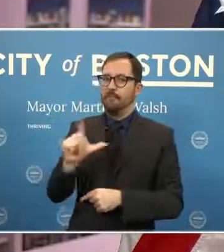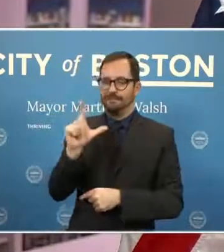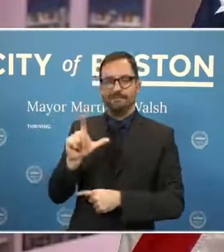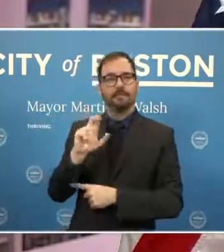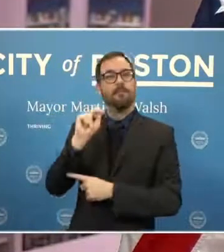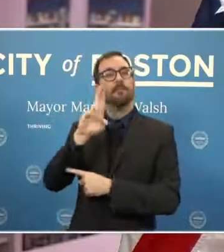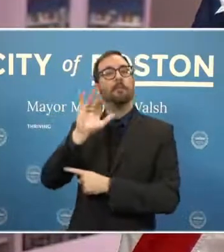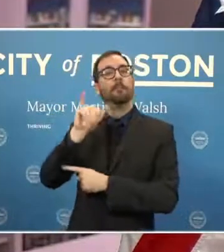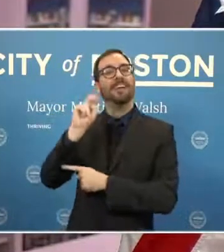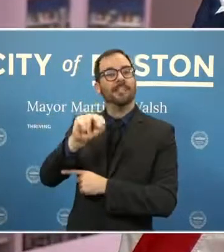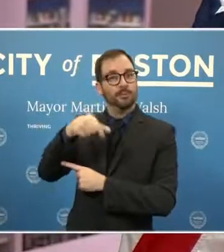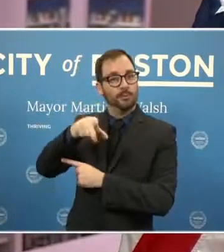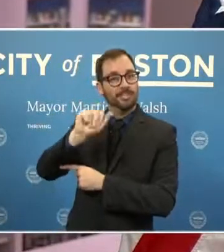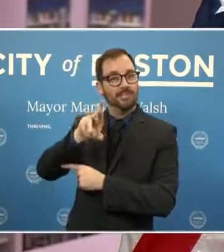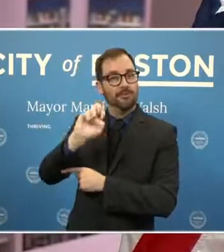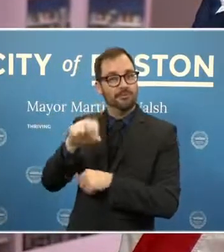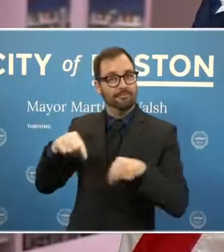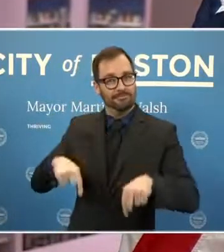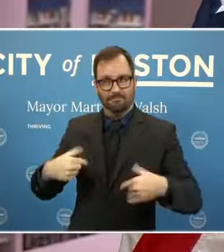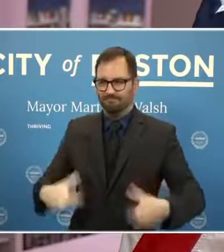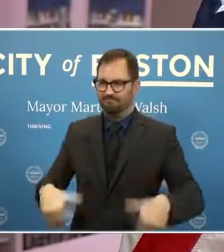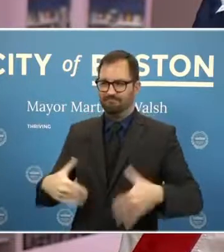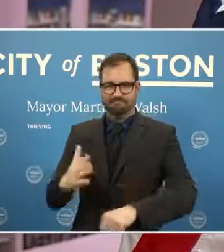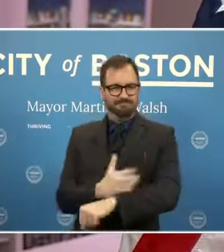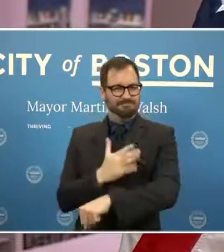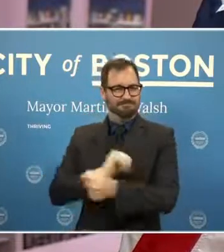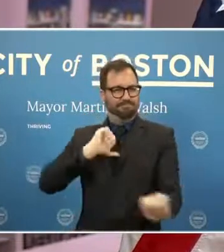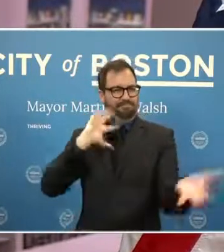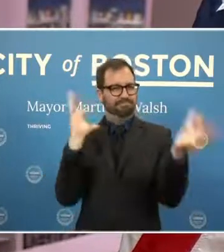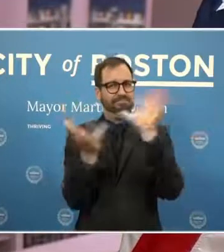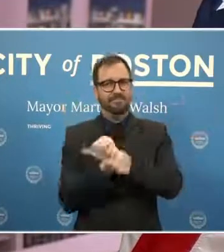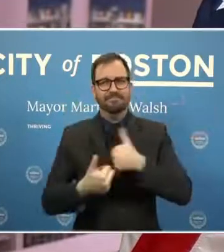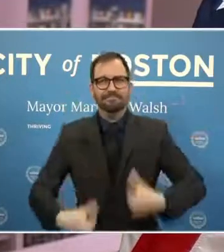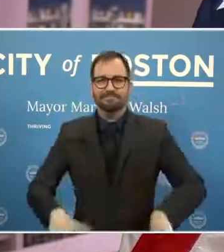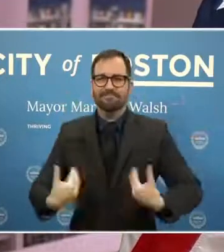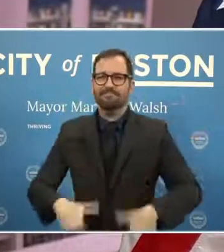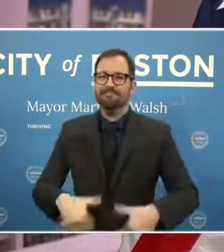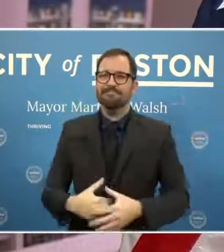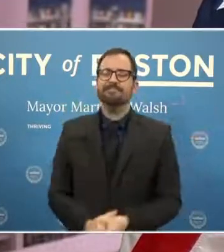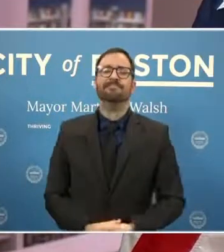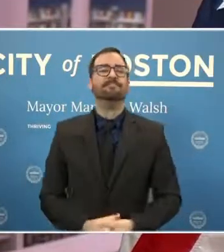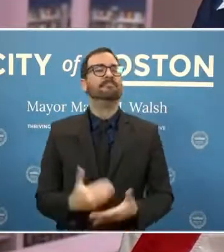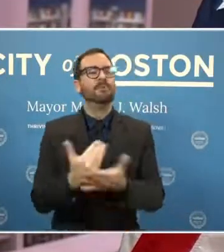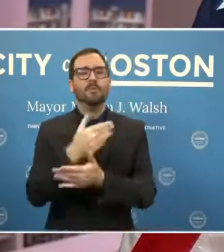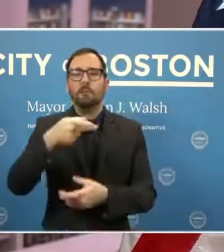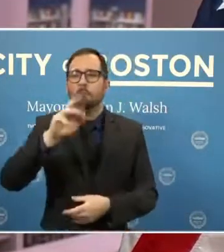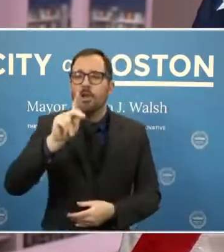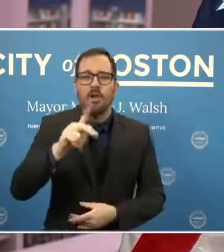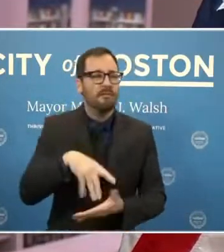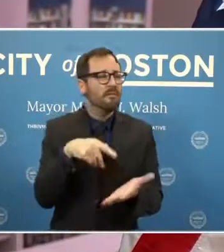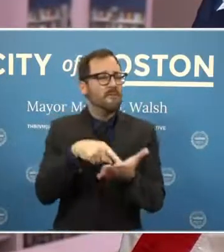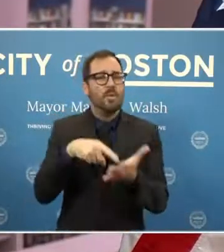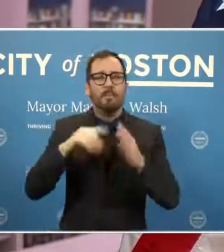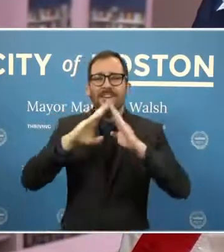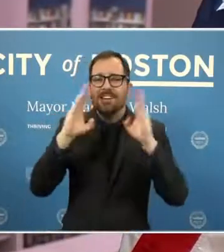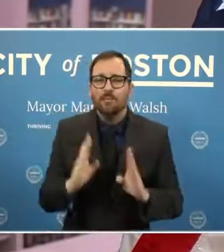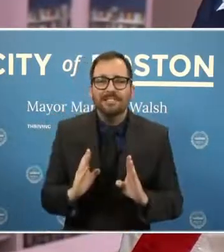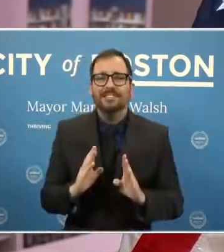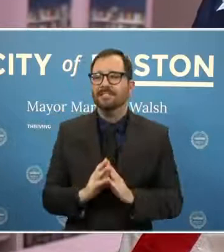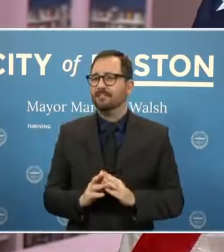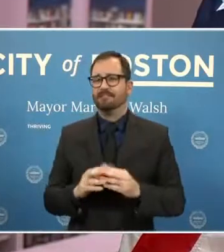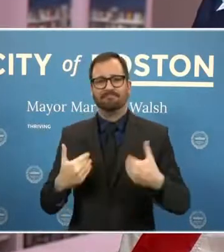new parks, schools, and affordable housing, to be ready for you as we recover and rediscover our great city.